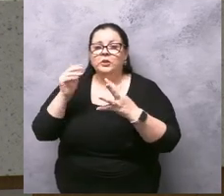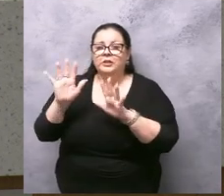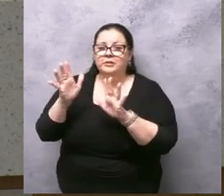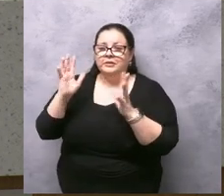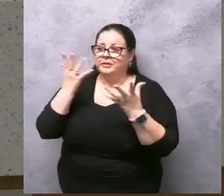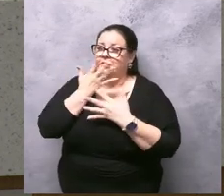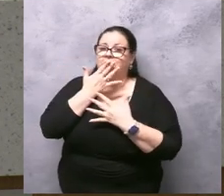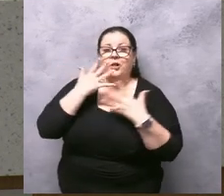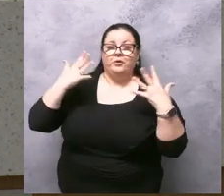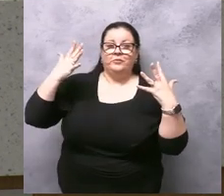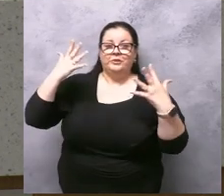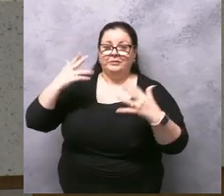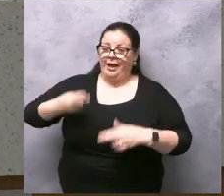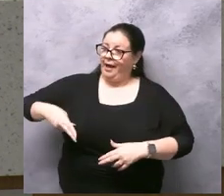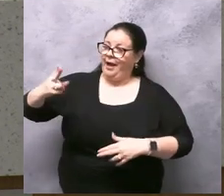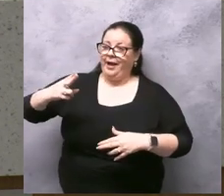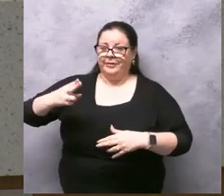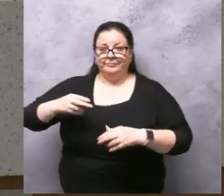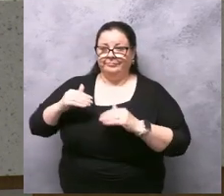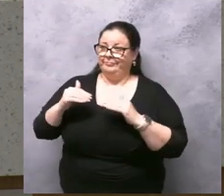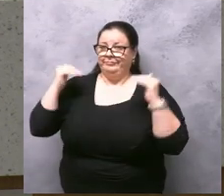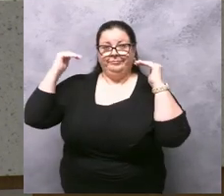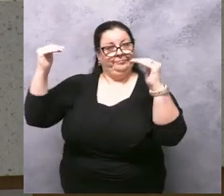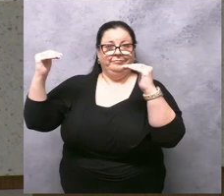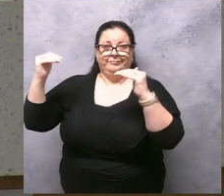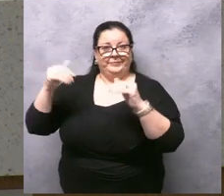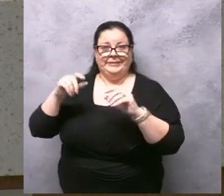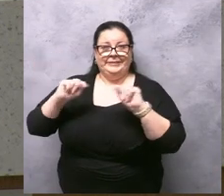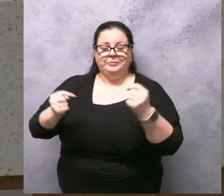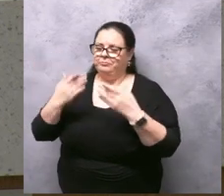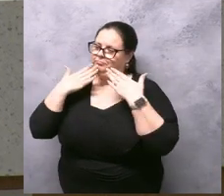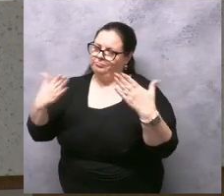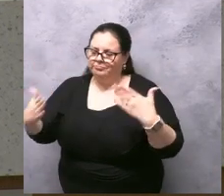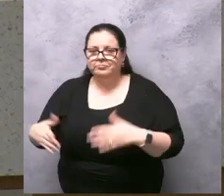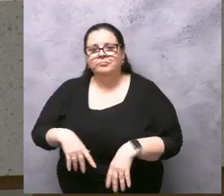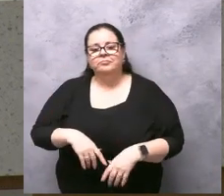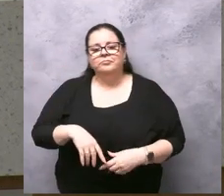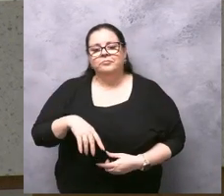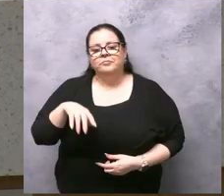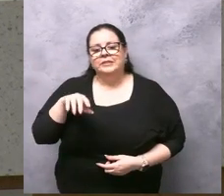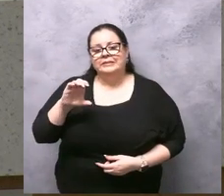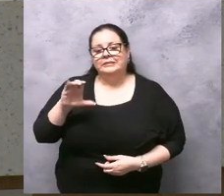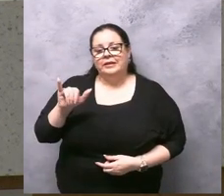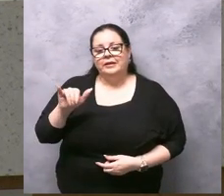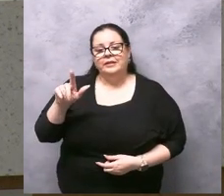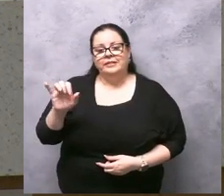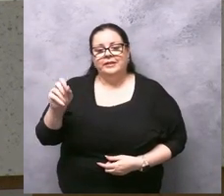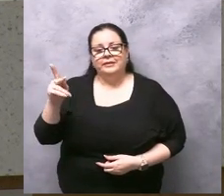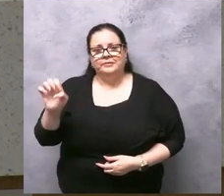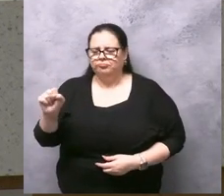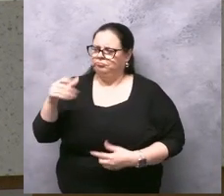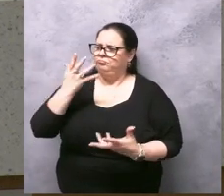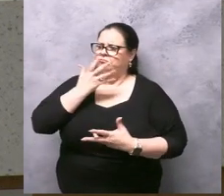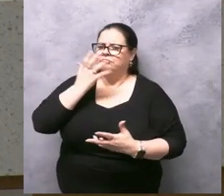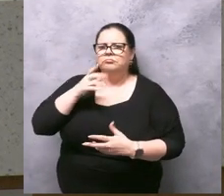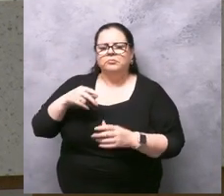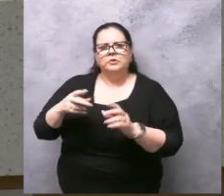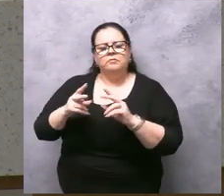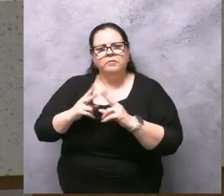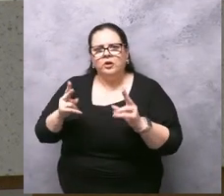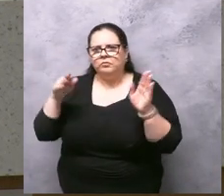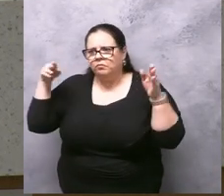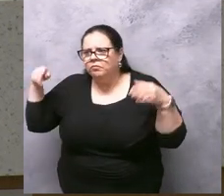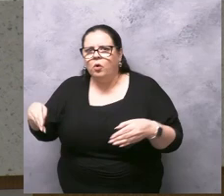well-maintained facilities. So I want to congratulate all the teams that helped that happen. Dr. Lynette Bellamy at Cy Lakes, the campus really demonstrates a very